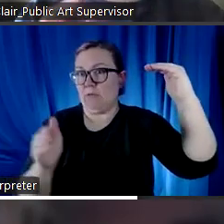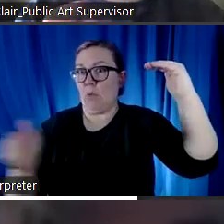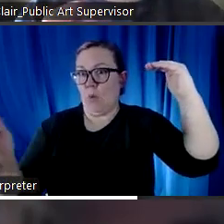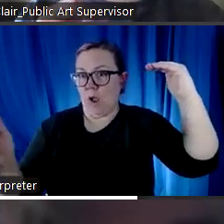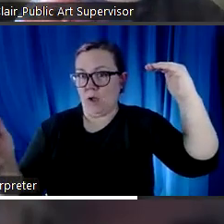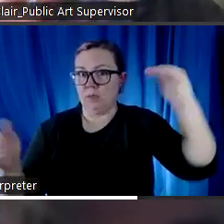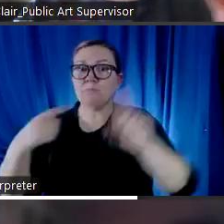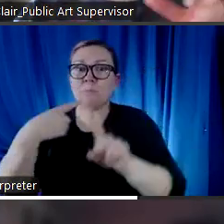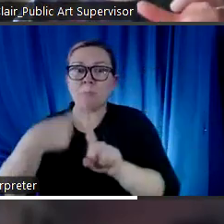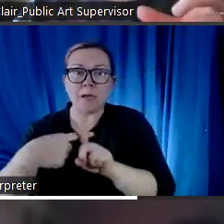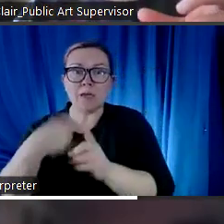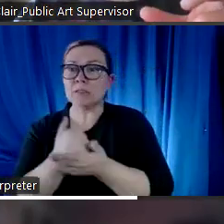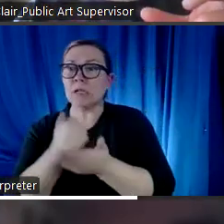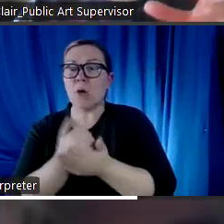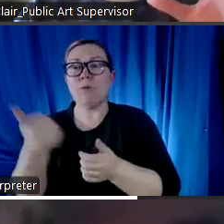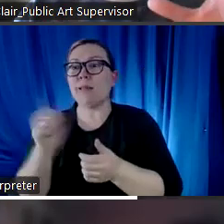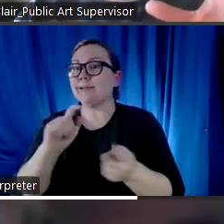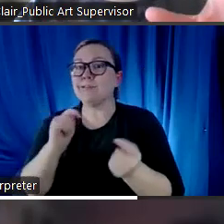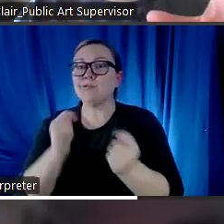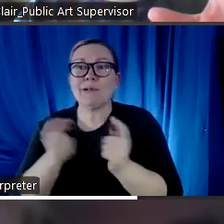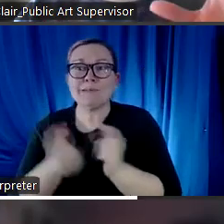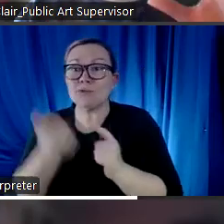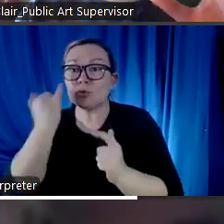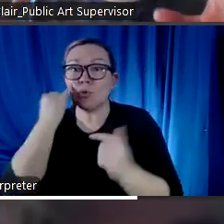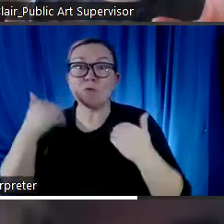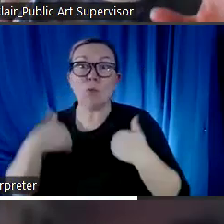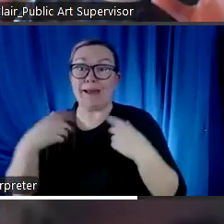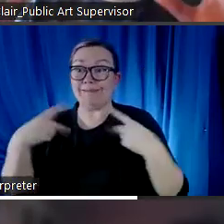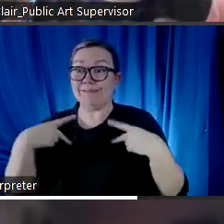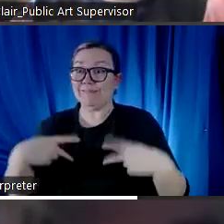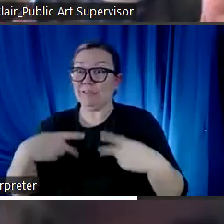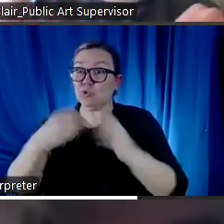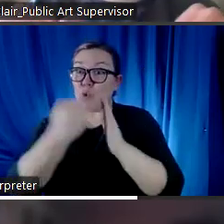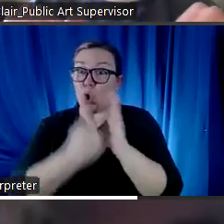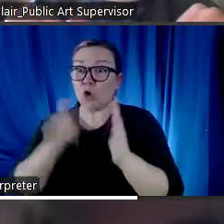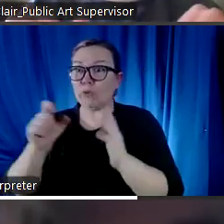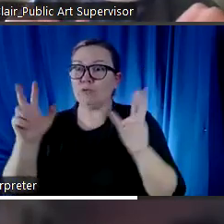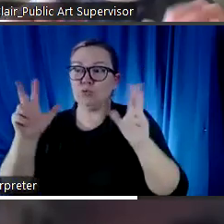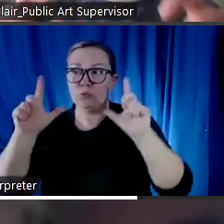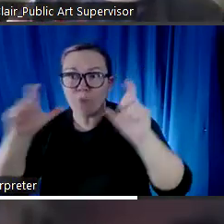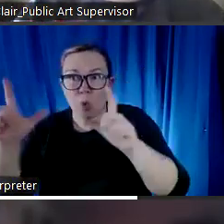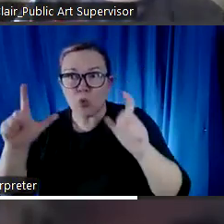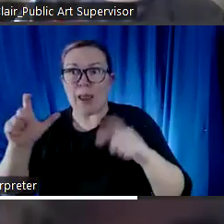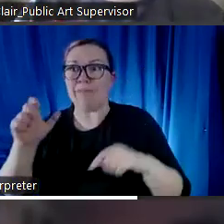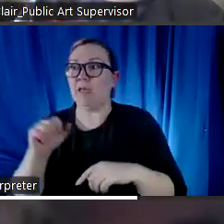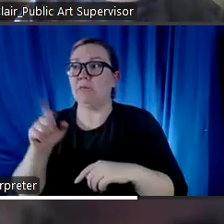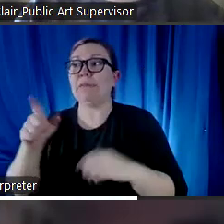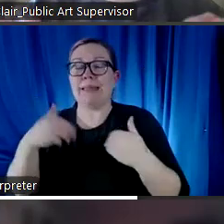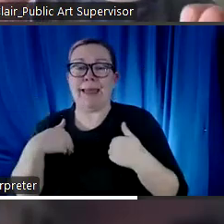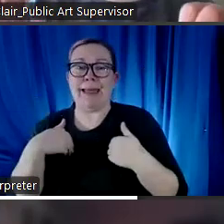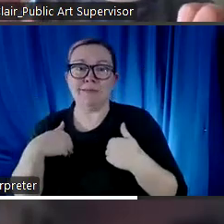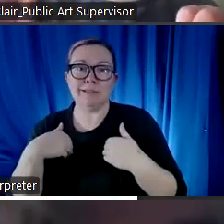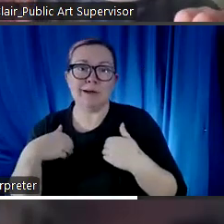translation process of that. So if you're creating like a physical artwork and need to photograph it or scan it, there's some guidelines